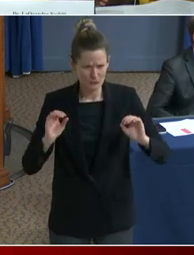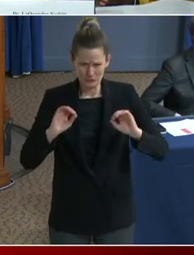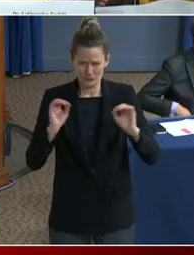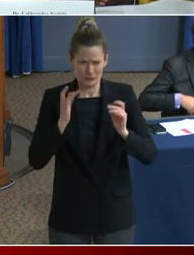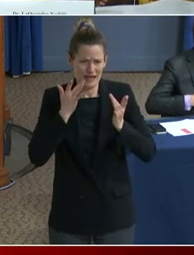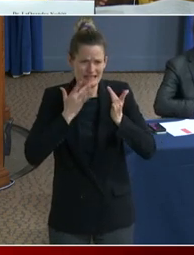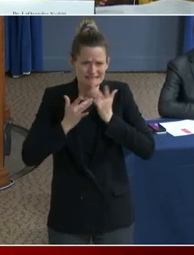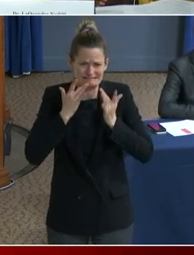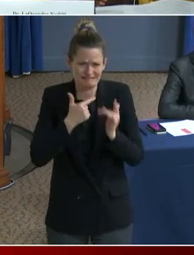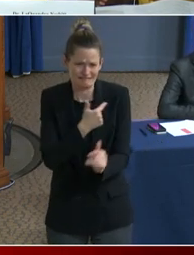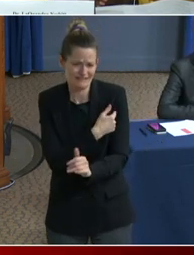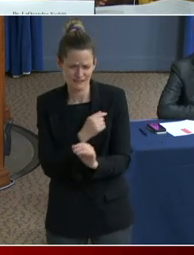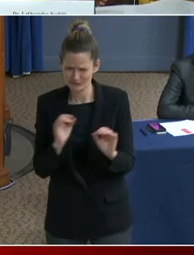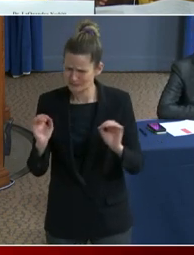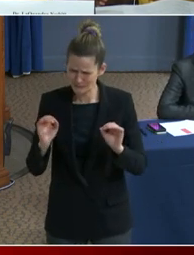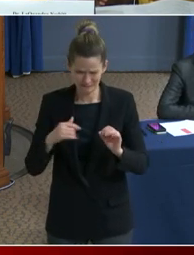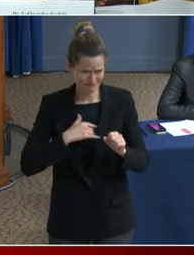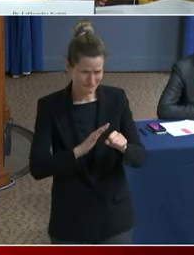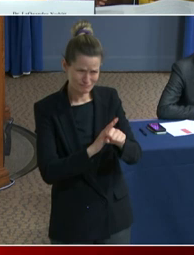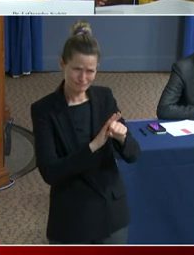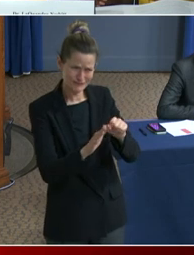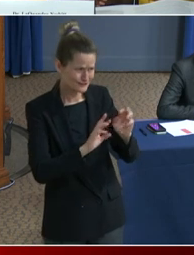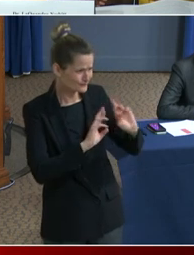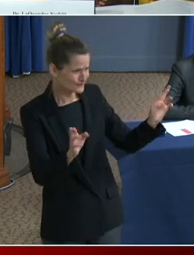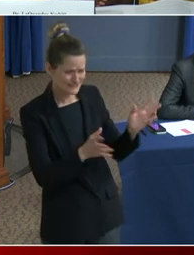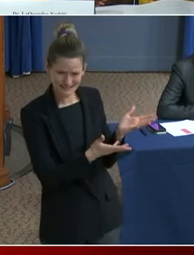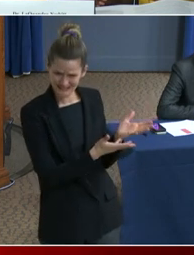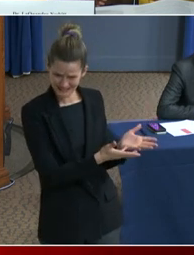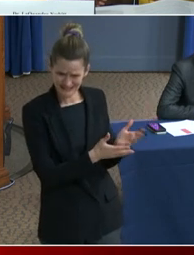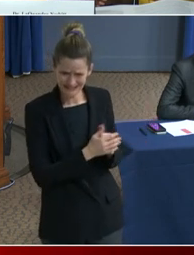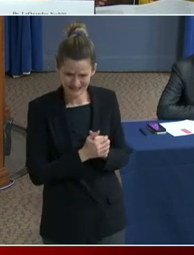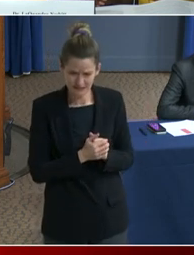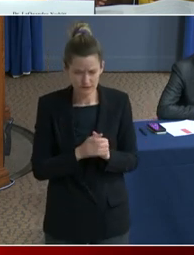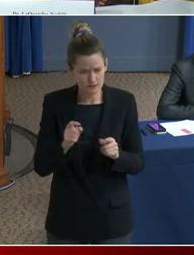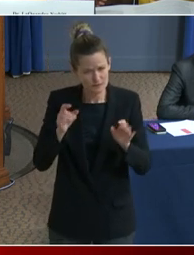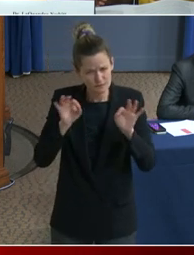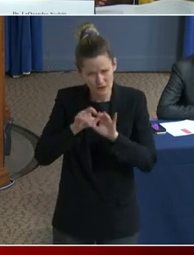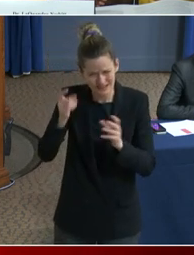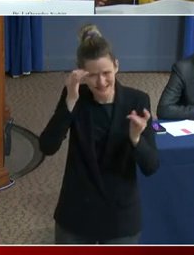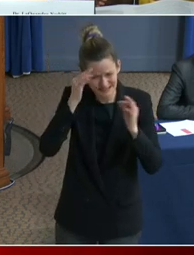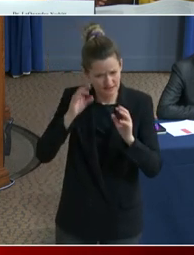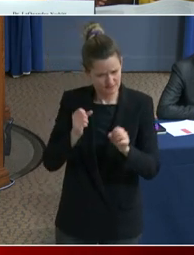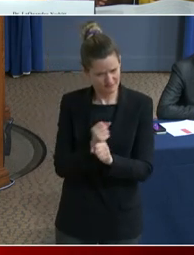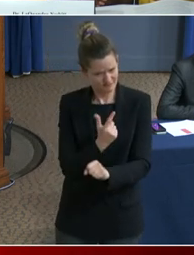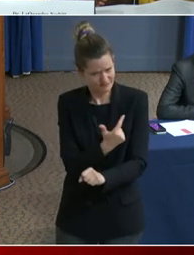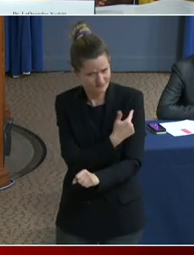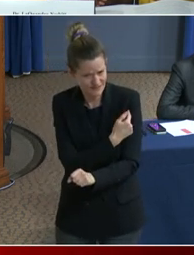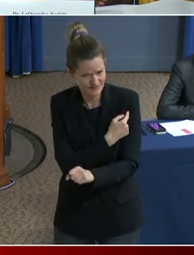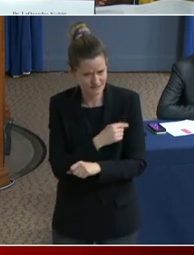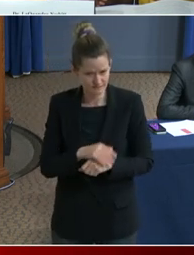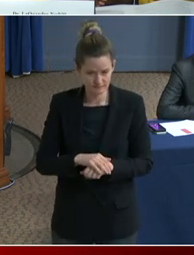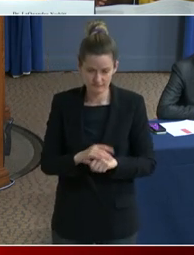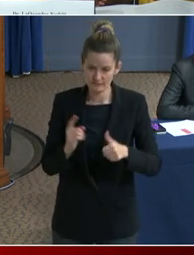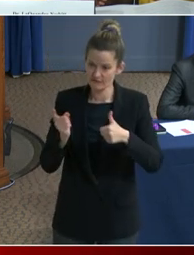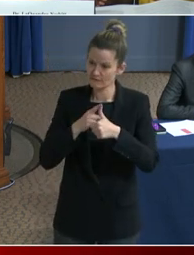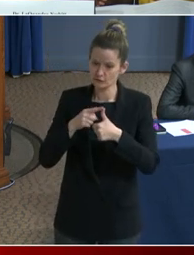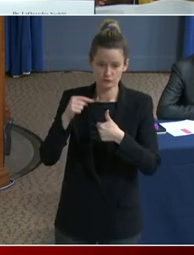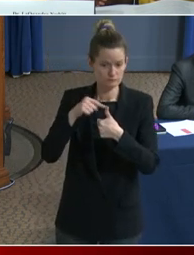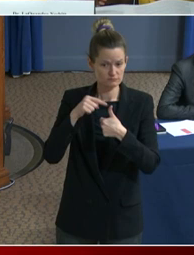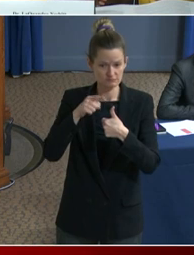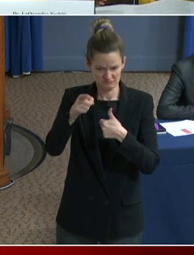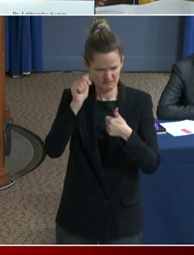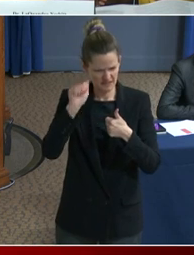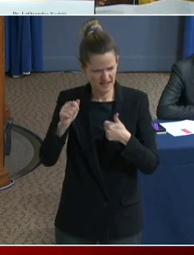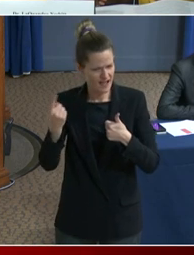want people to think about when they make the decision to get vaccinated or to get their booster. First, you can walk up to a district-operated